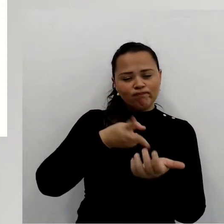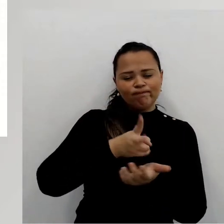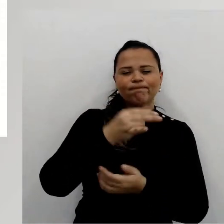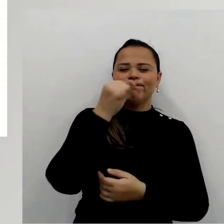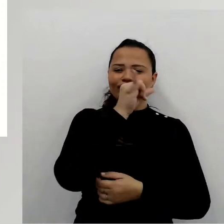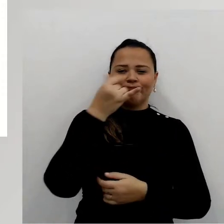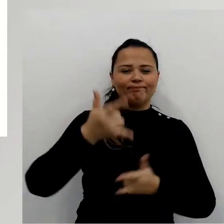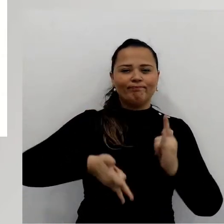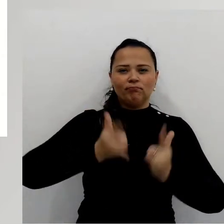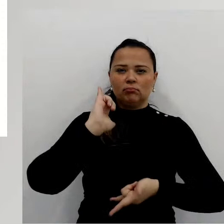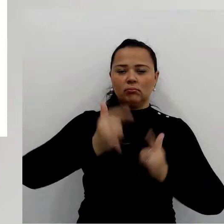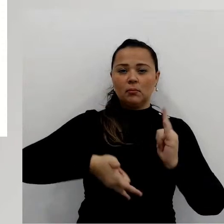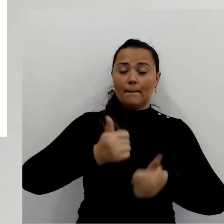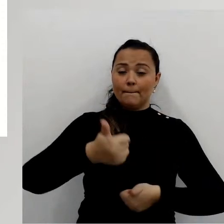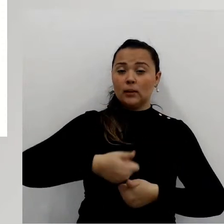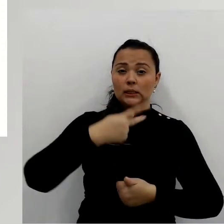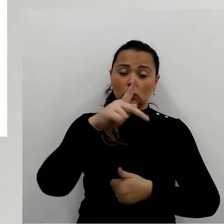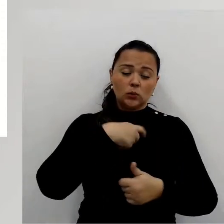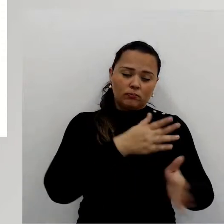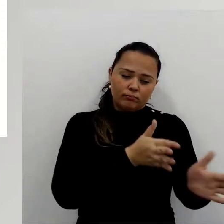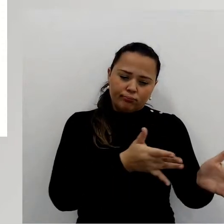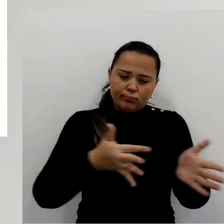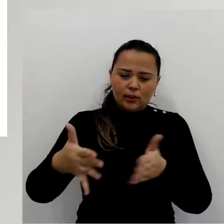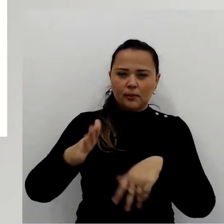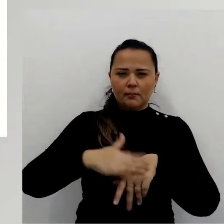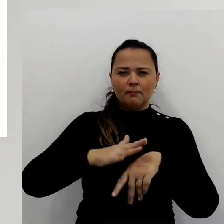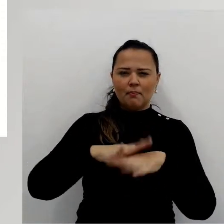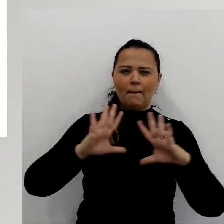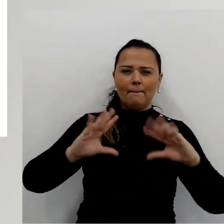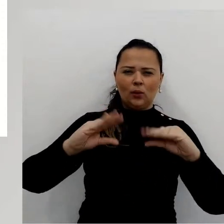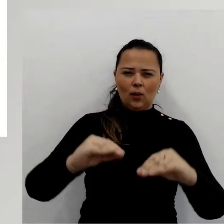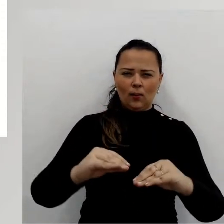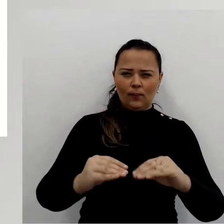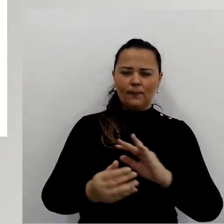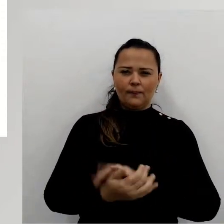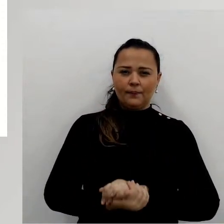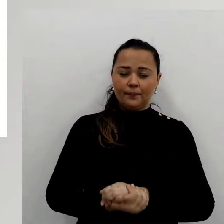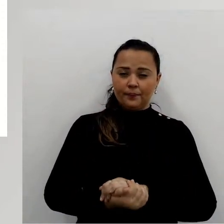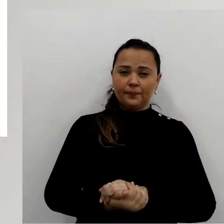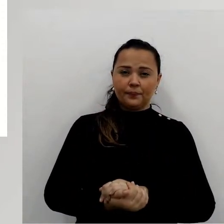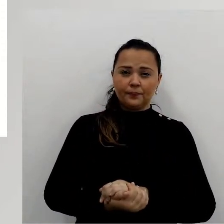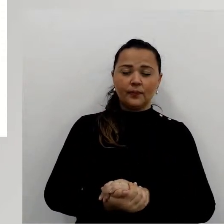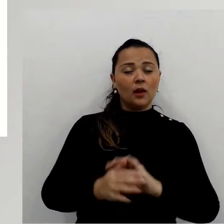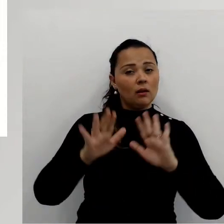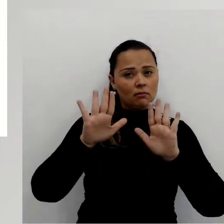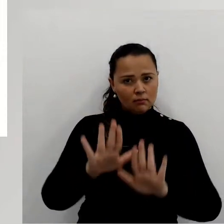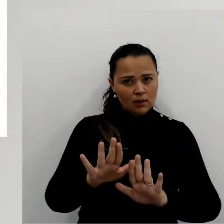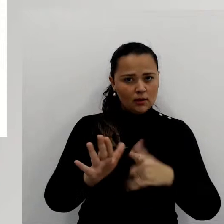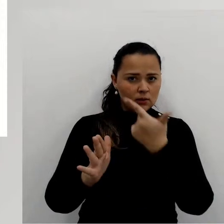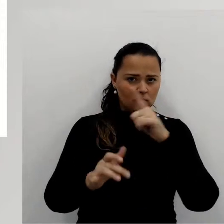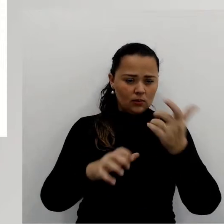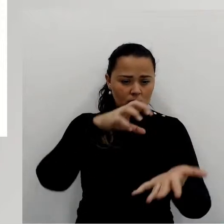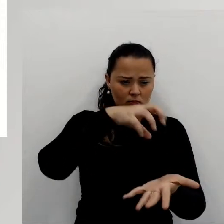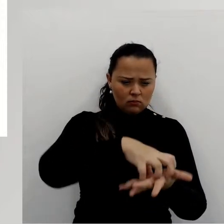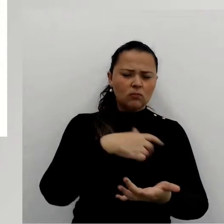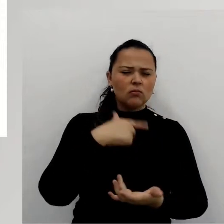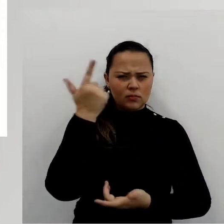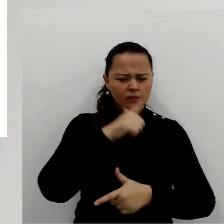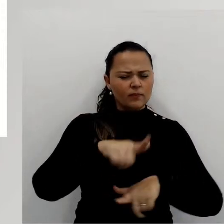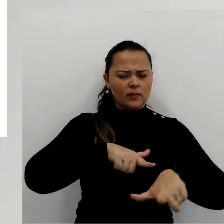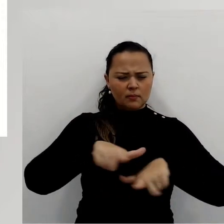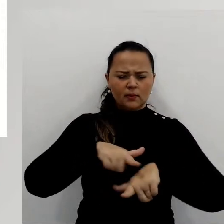one, right? But a significant amount are still doing things manually. In this case, almost 18%, almost 20%,